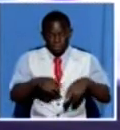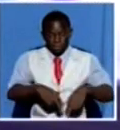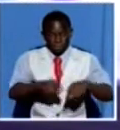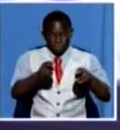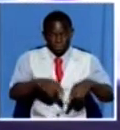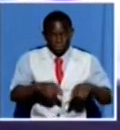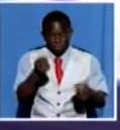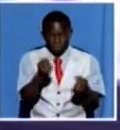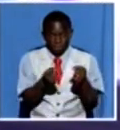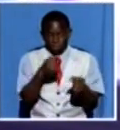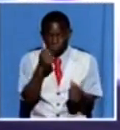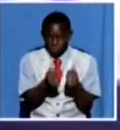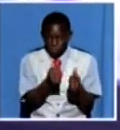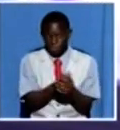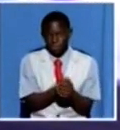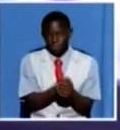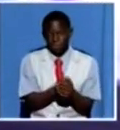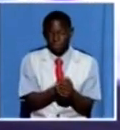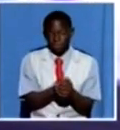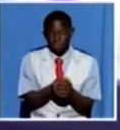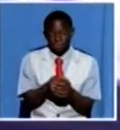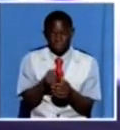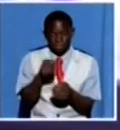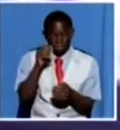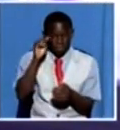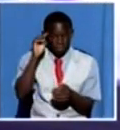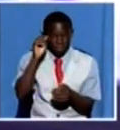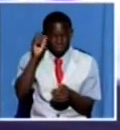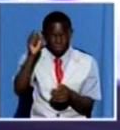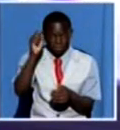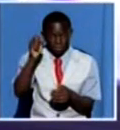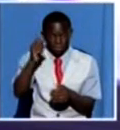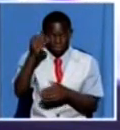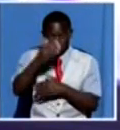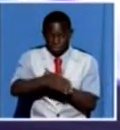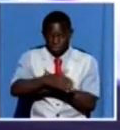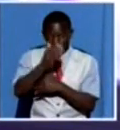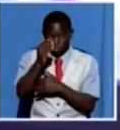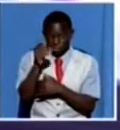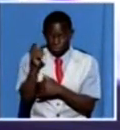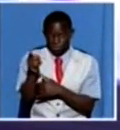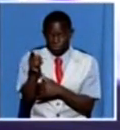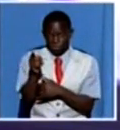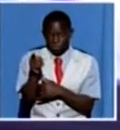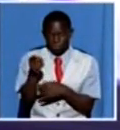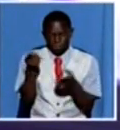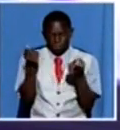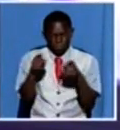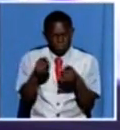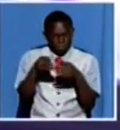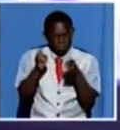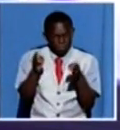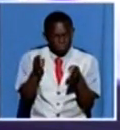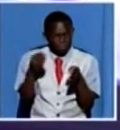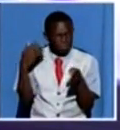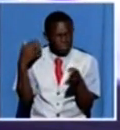alone handles up to 17,000 vehicles in a day. From the time it was commissioned